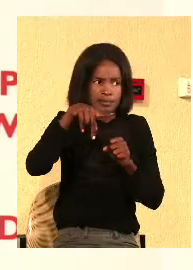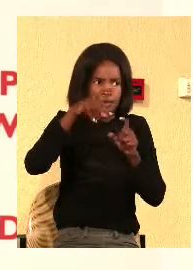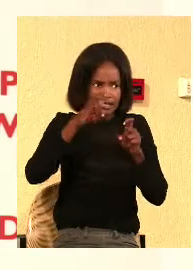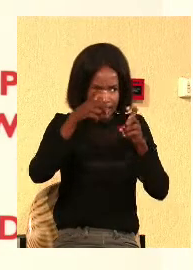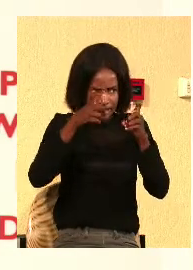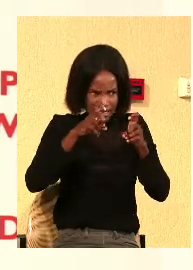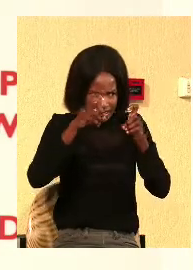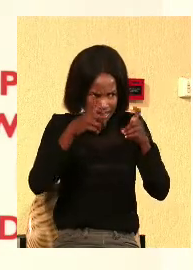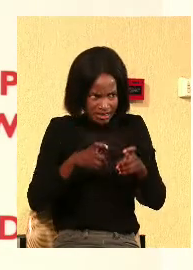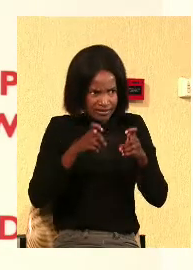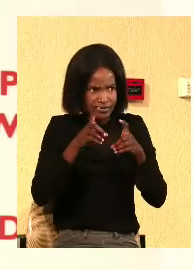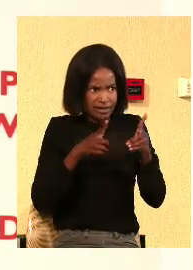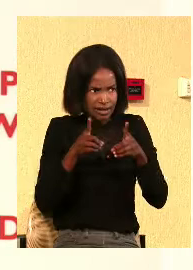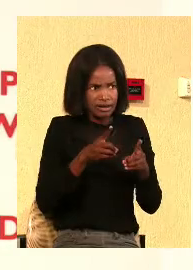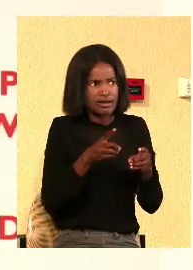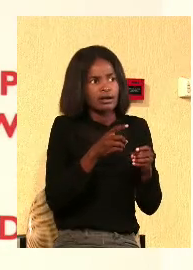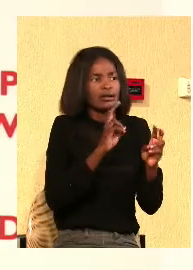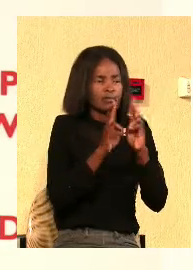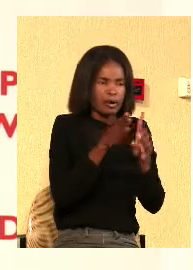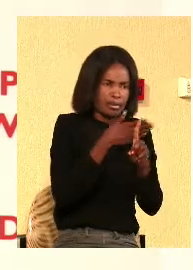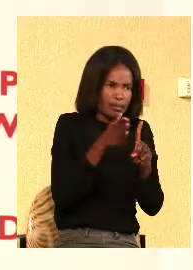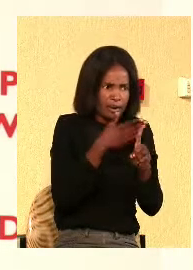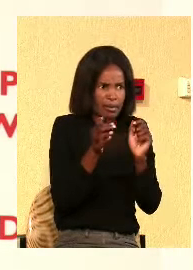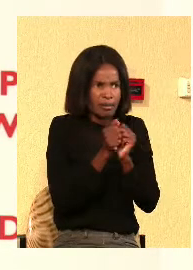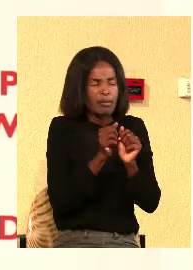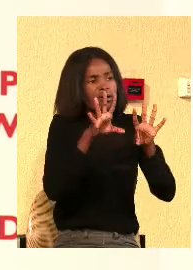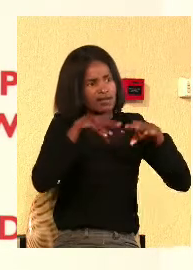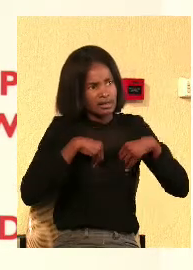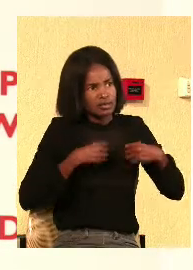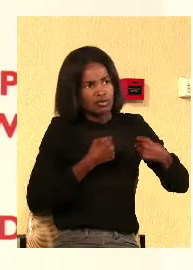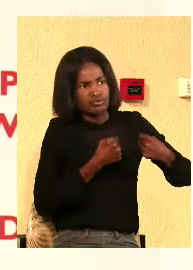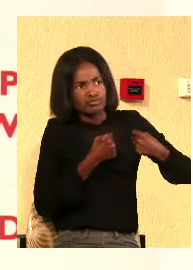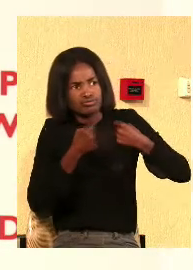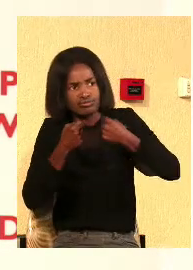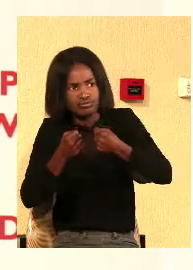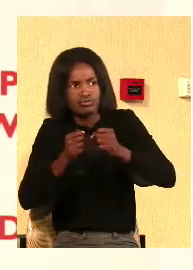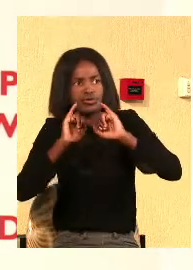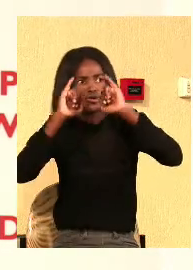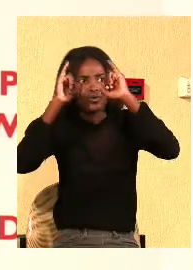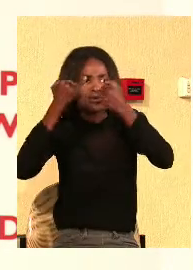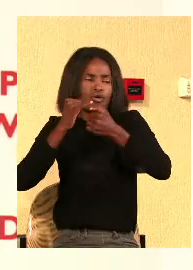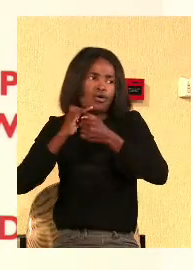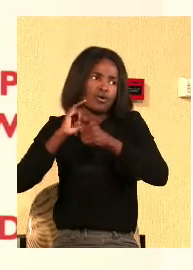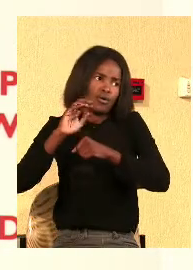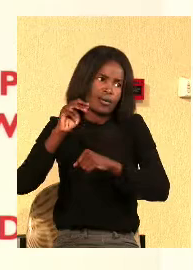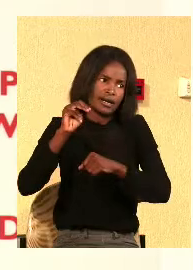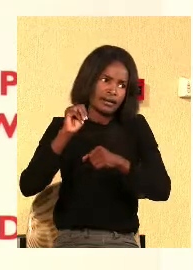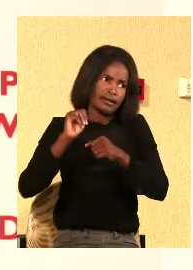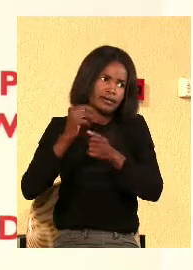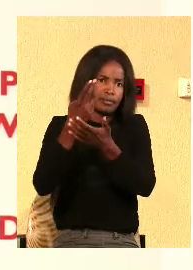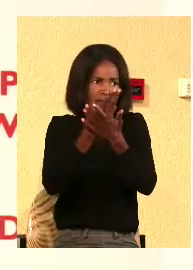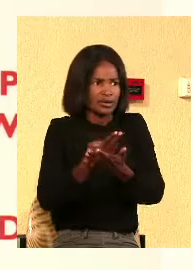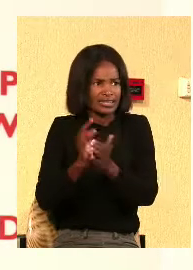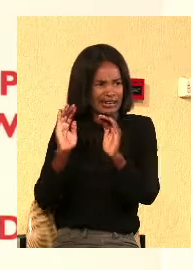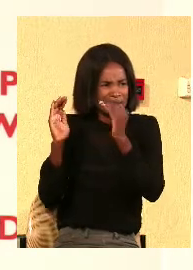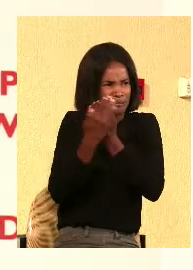Marienda, happy, very happy. So this is a very unfortunate situation that came up. And we had to let them